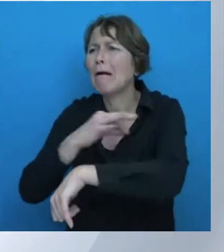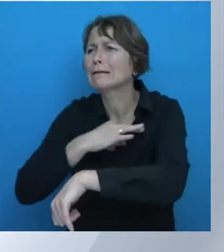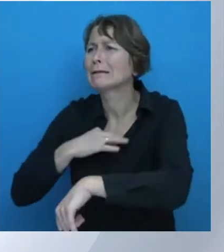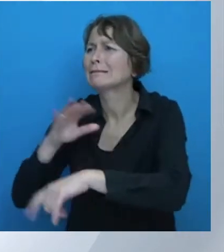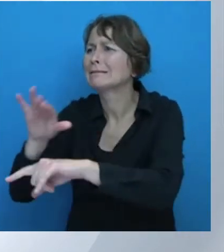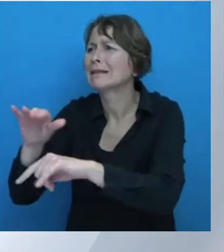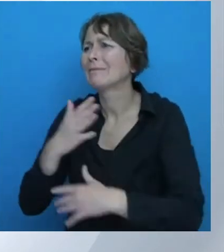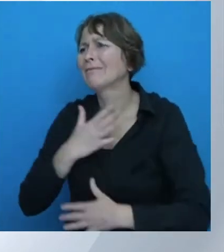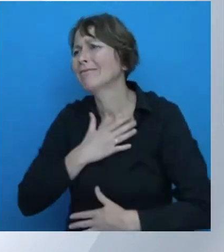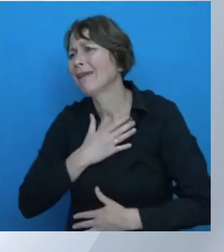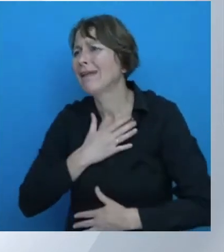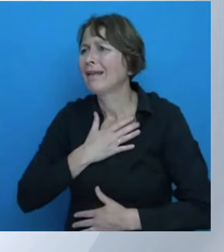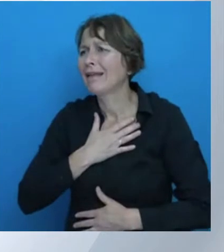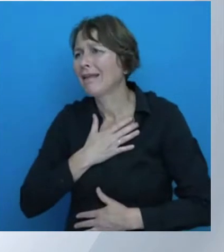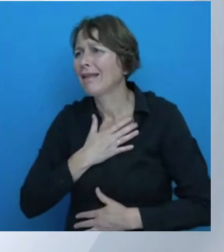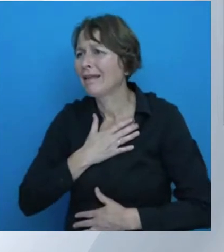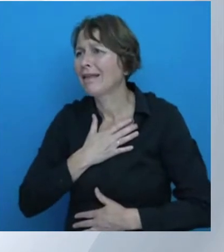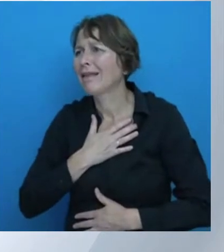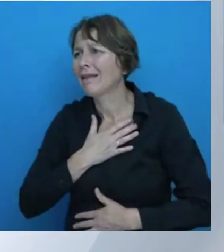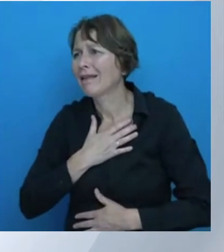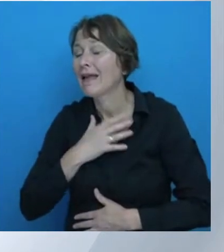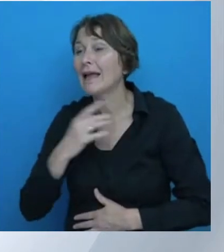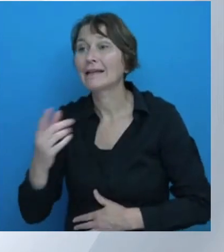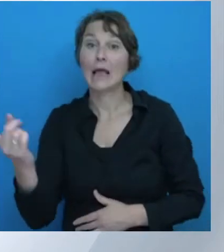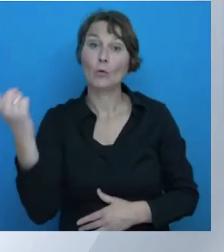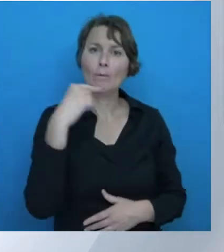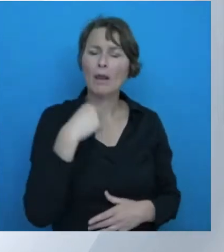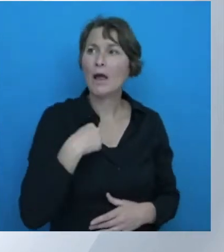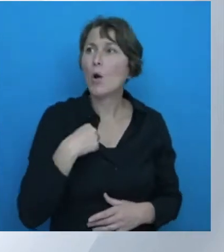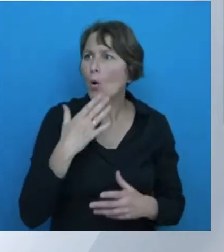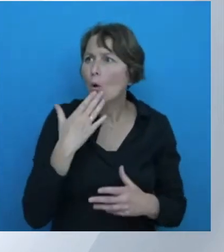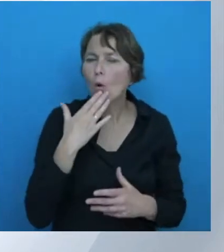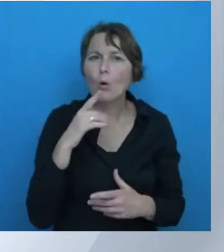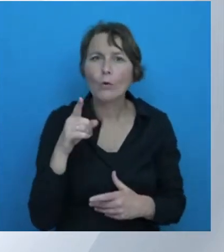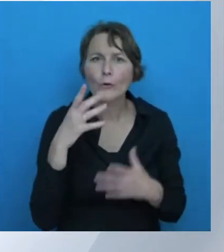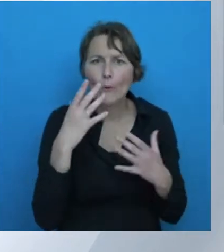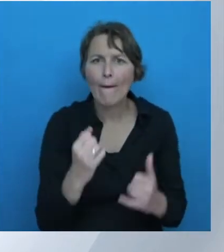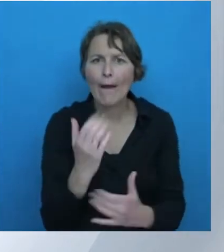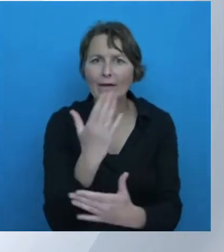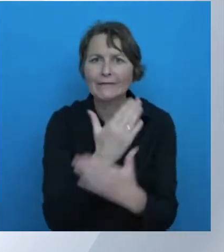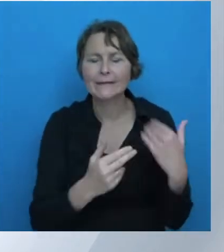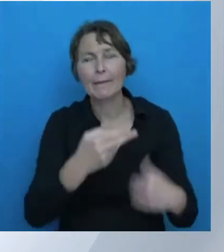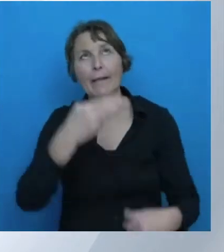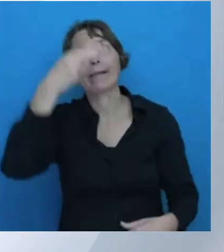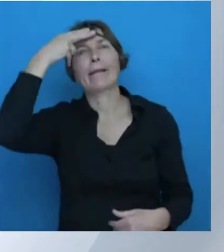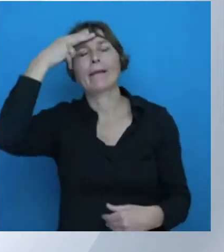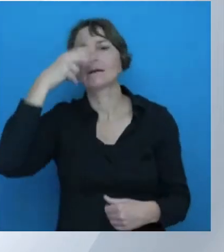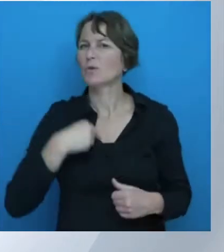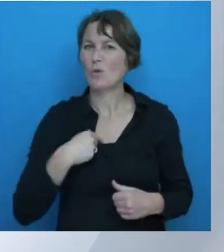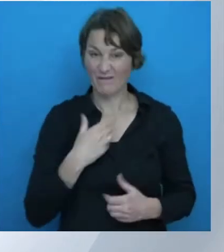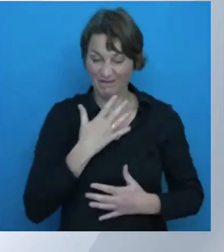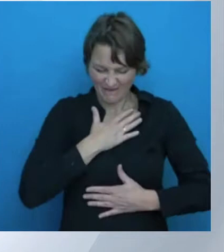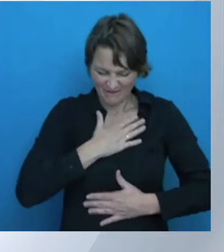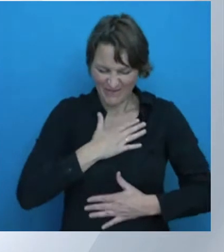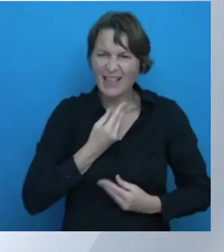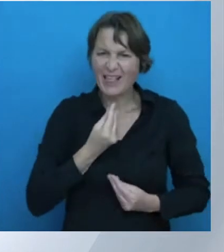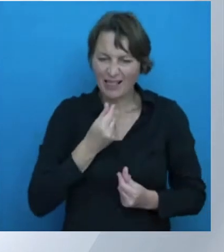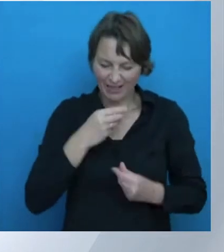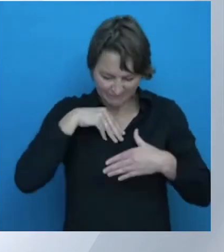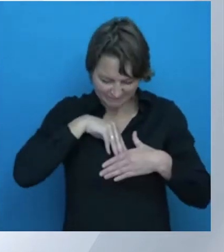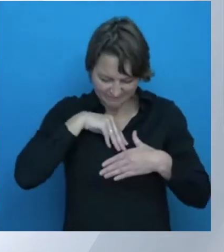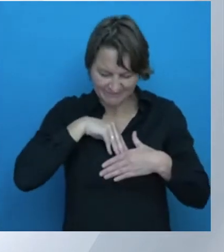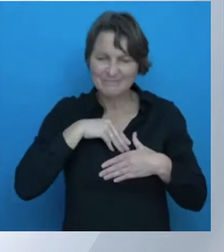I think you have the disability. No, the only time that you feel disabled is when you have a mismatch